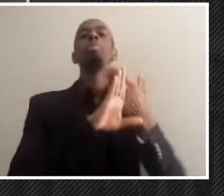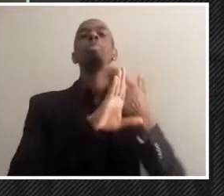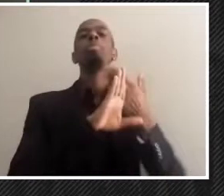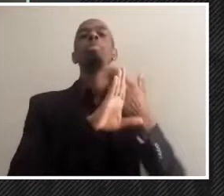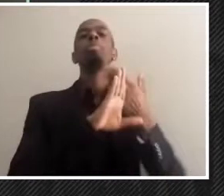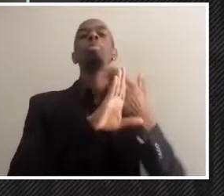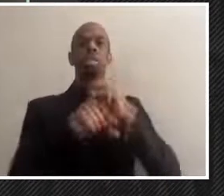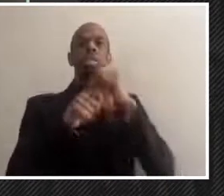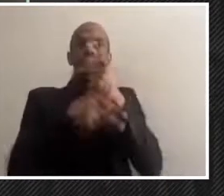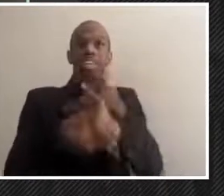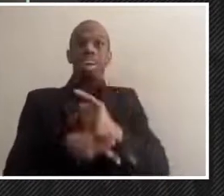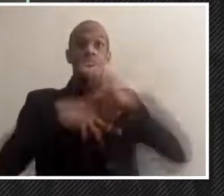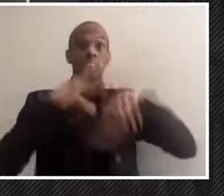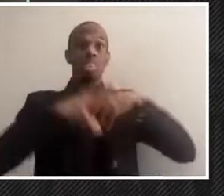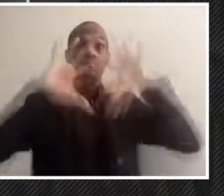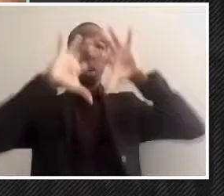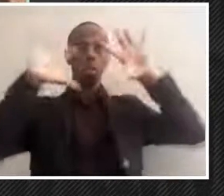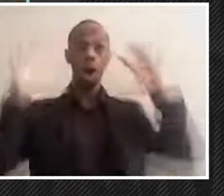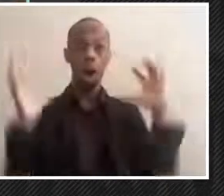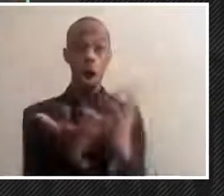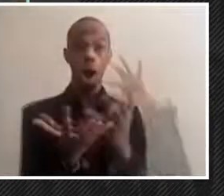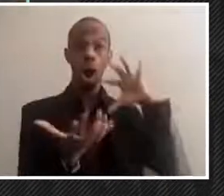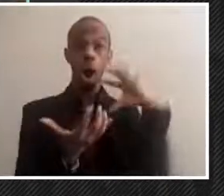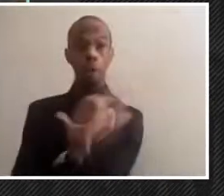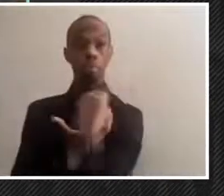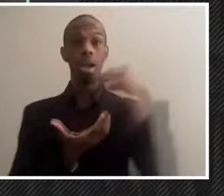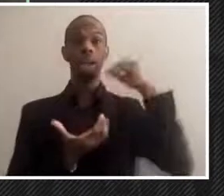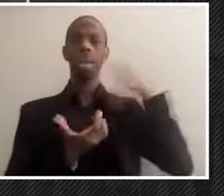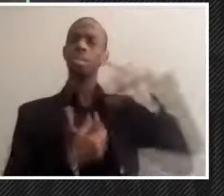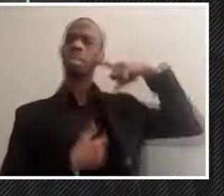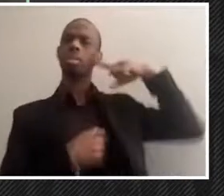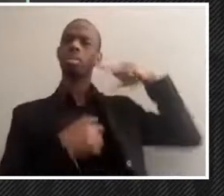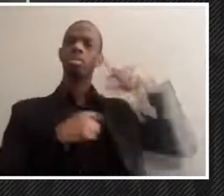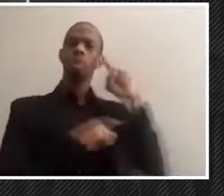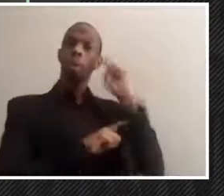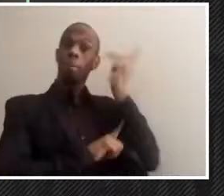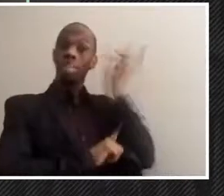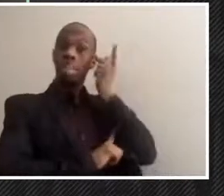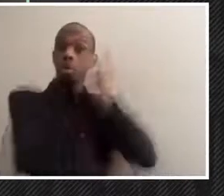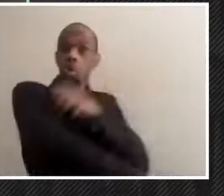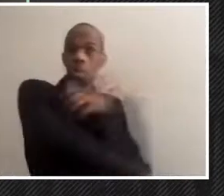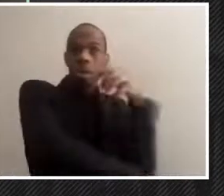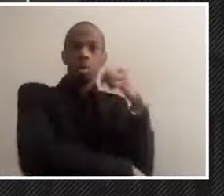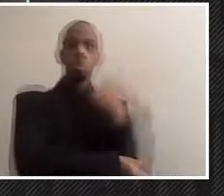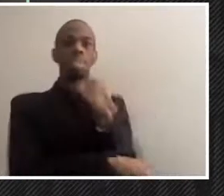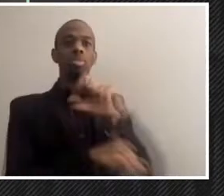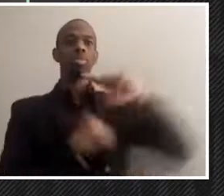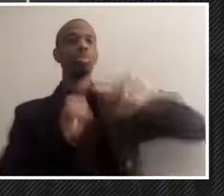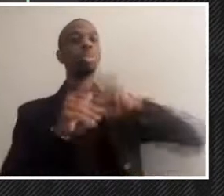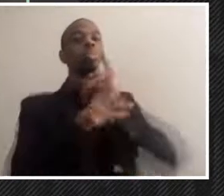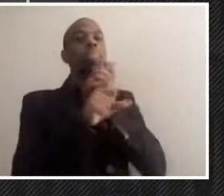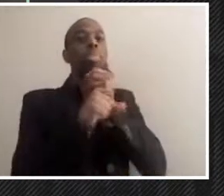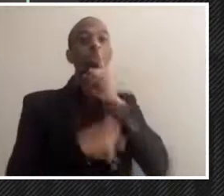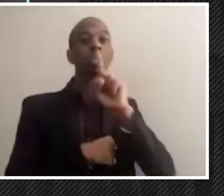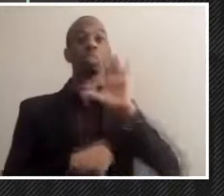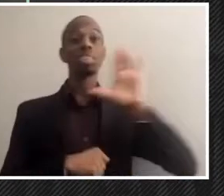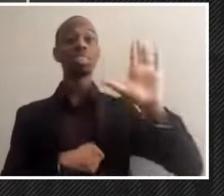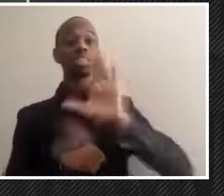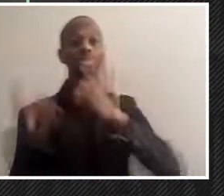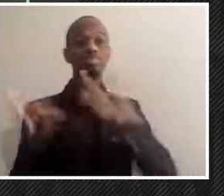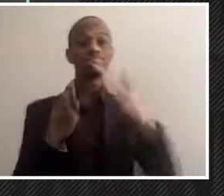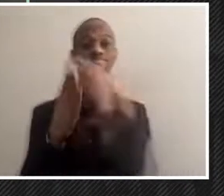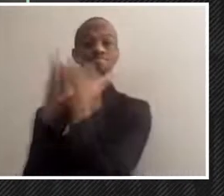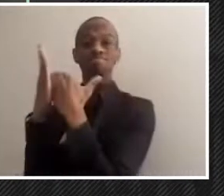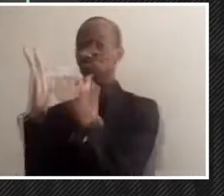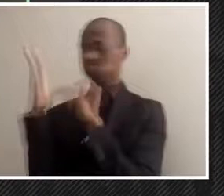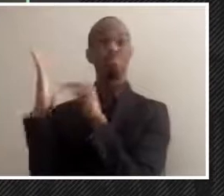power, really making sure that your agenda represents the people that you are representing, right? And that's what brings